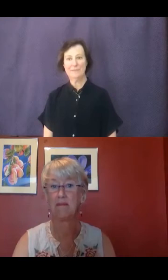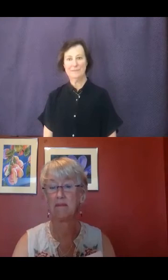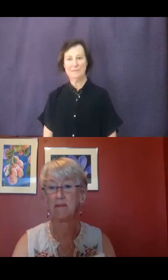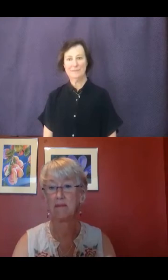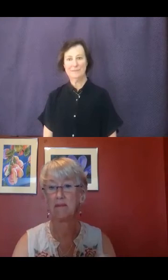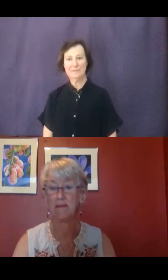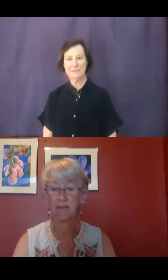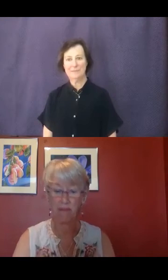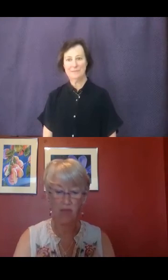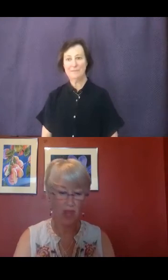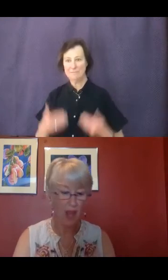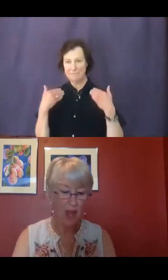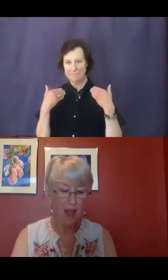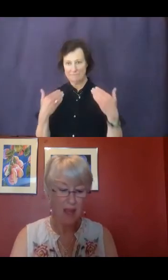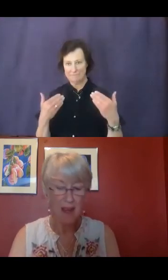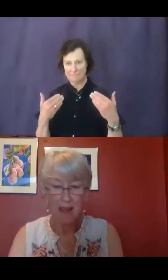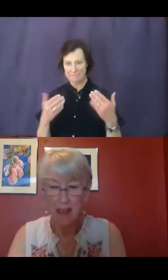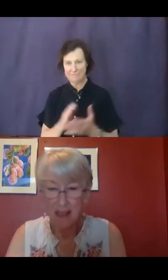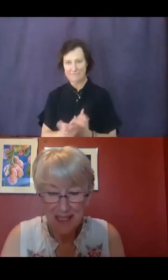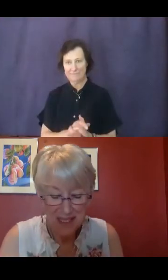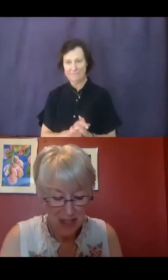Go ahead, Gloria.